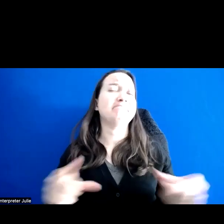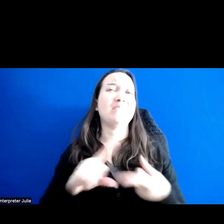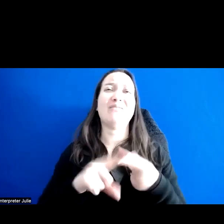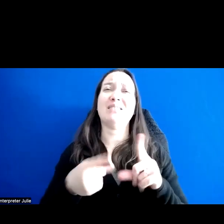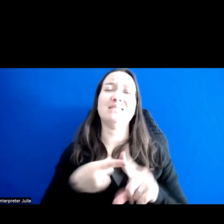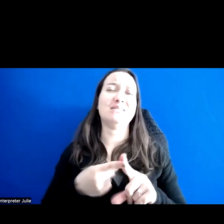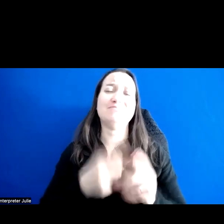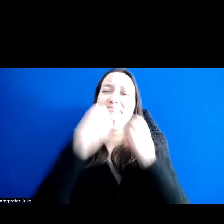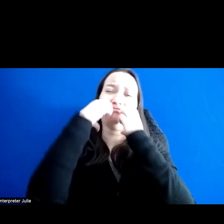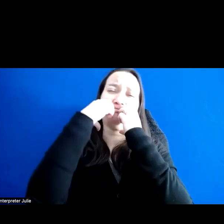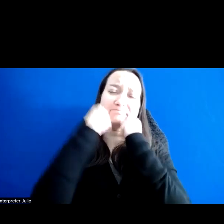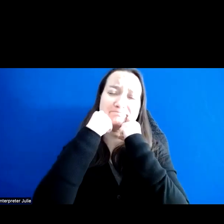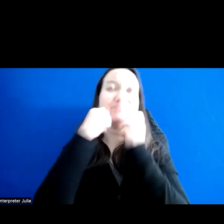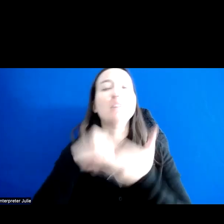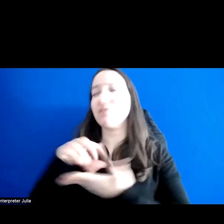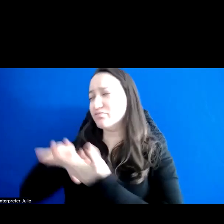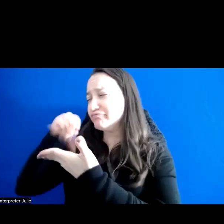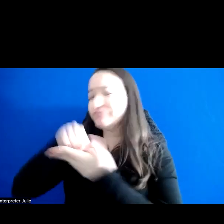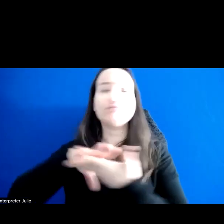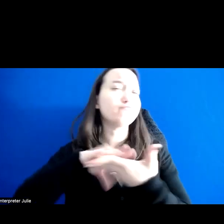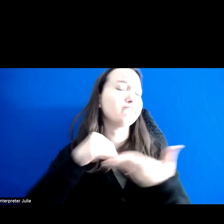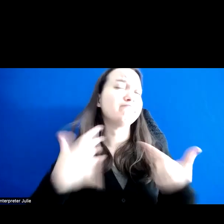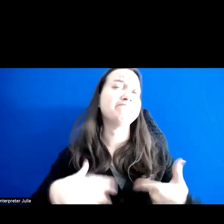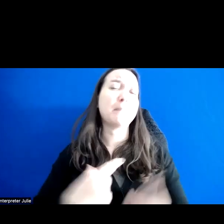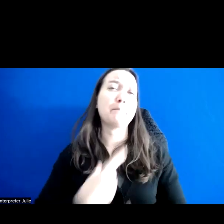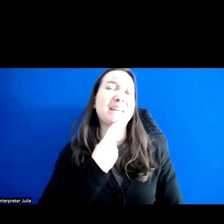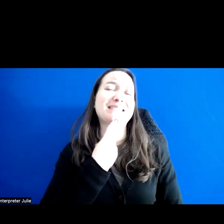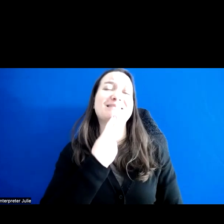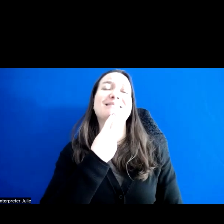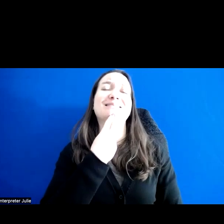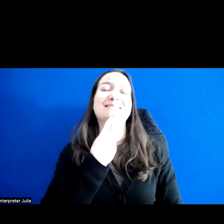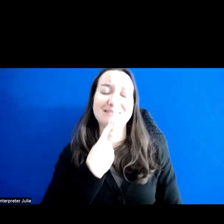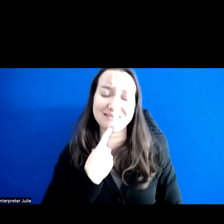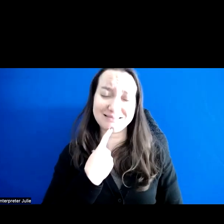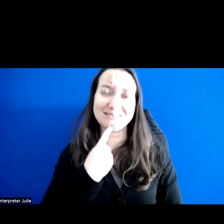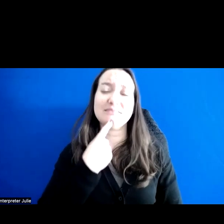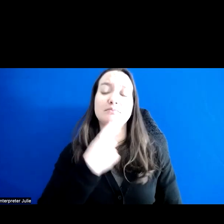love dearly and for whom I learnt a lot and whom I miss a lot to this day.